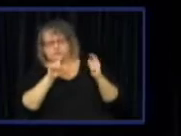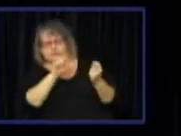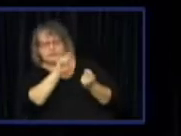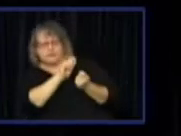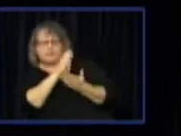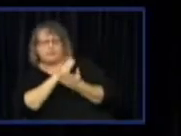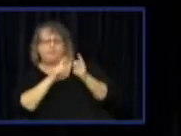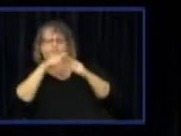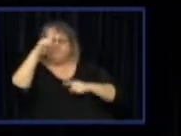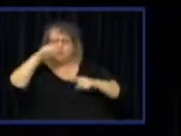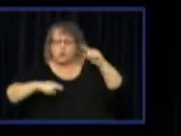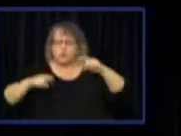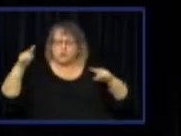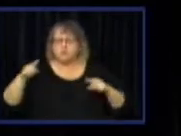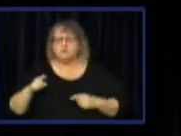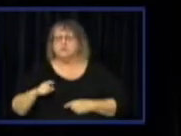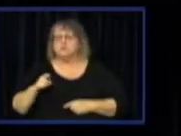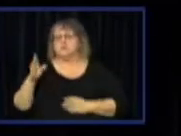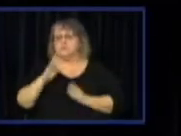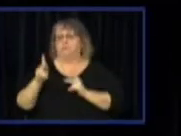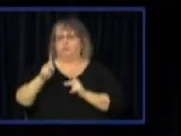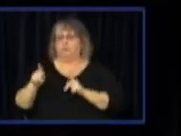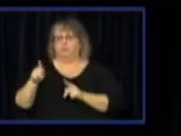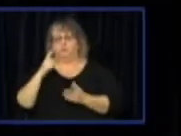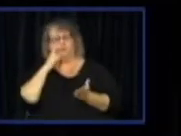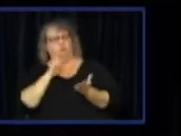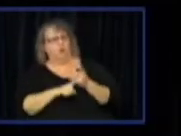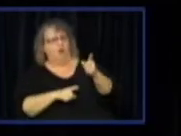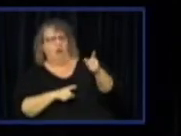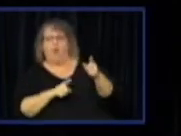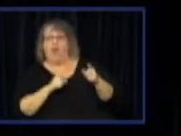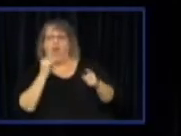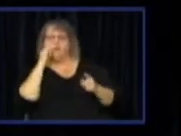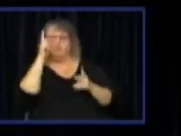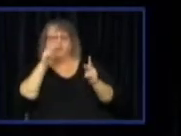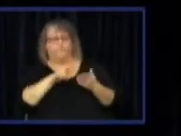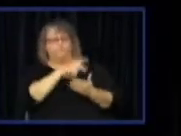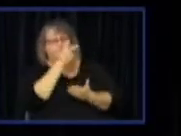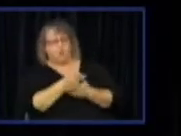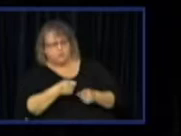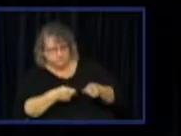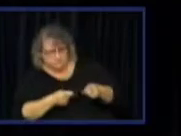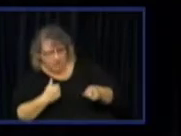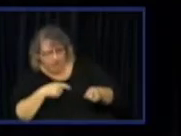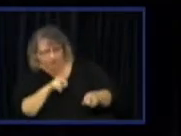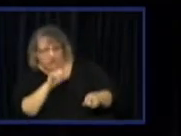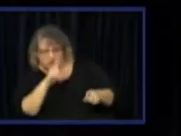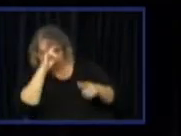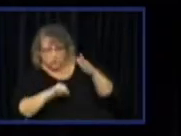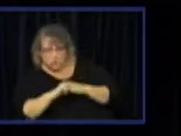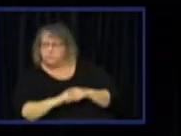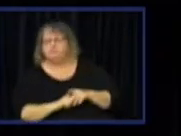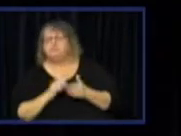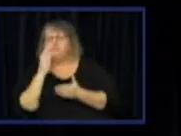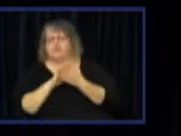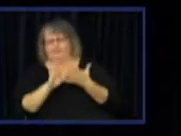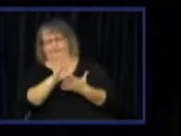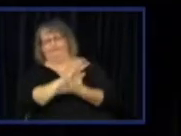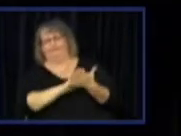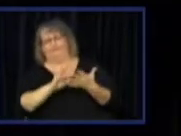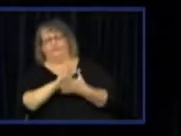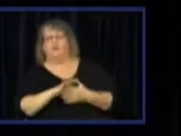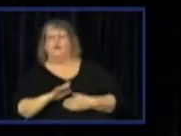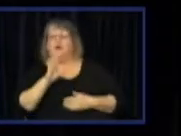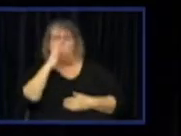the public who really would not be able to recognize a stroke if someone was having the stroke. The problem with a stroke and how it differs from a